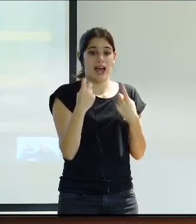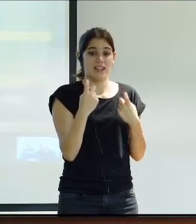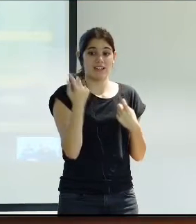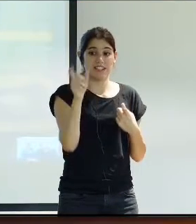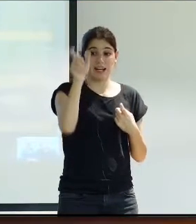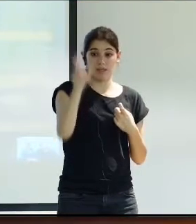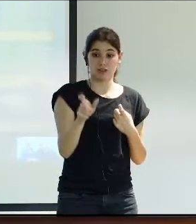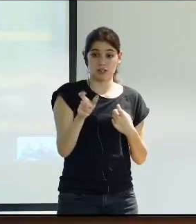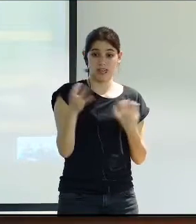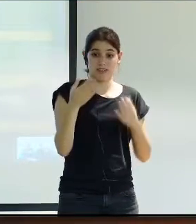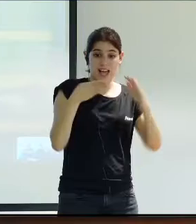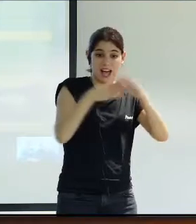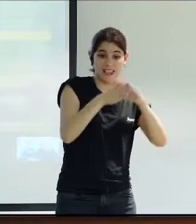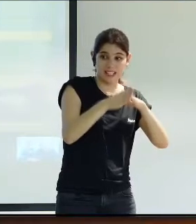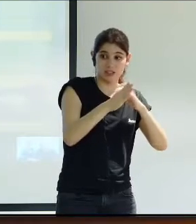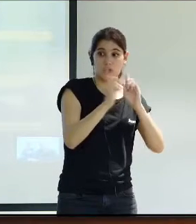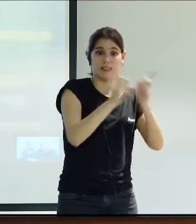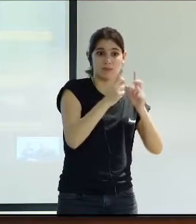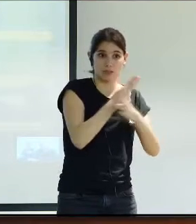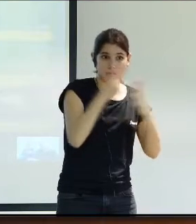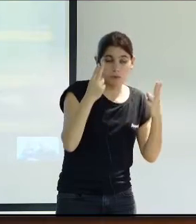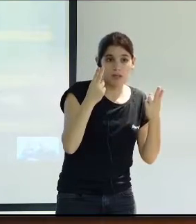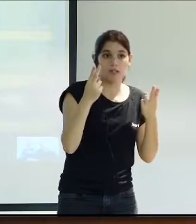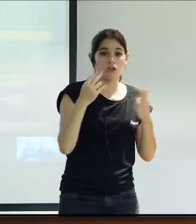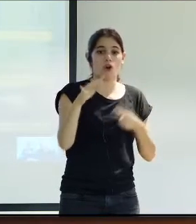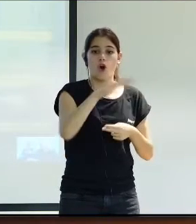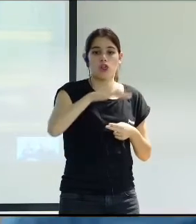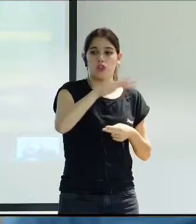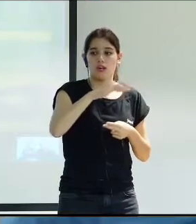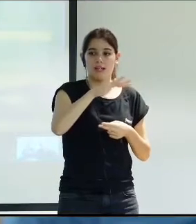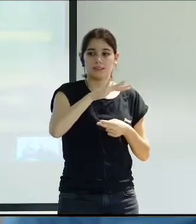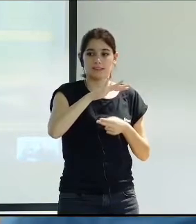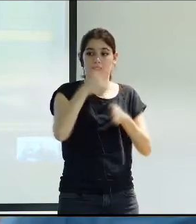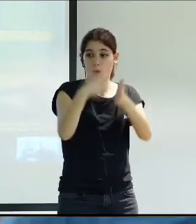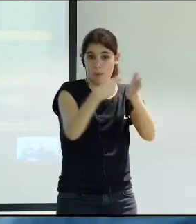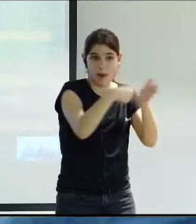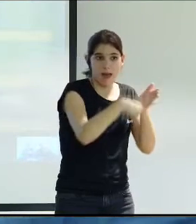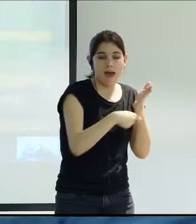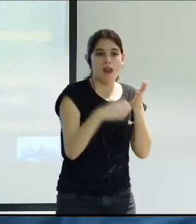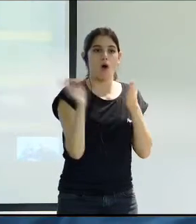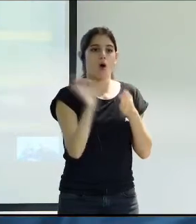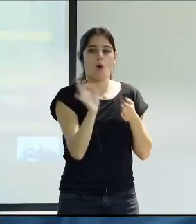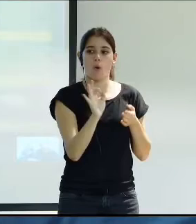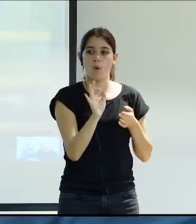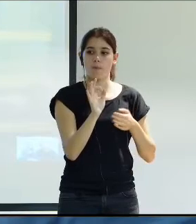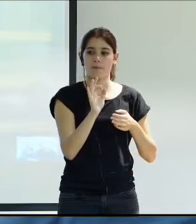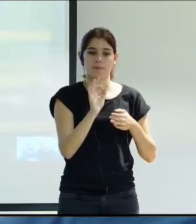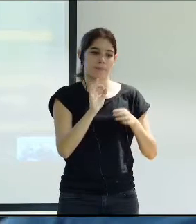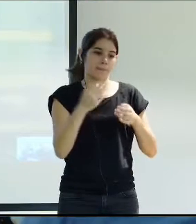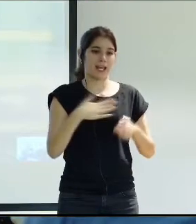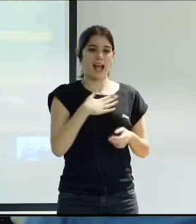public transport, shopping, leisure activities, social